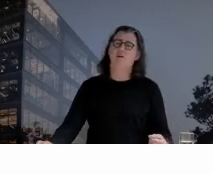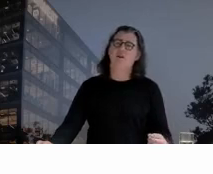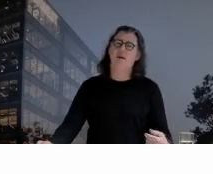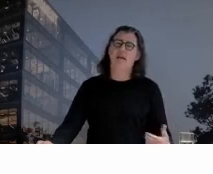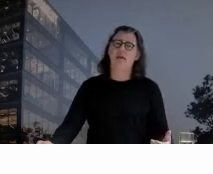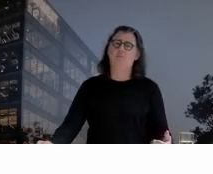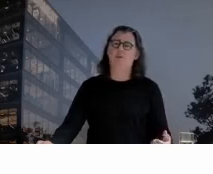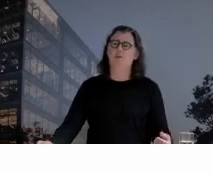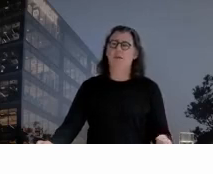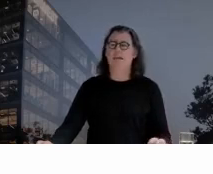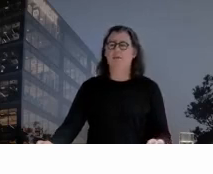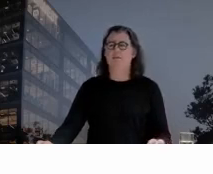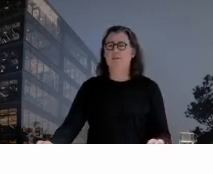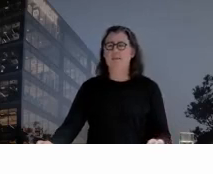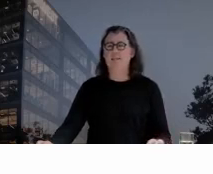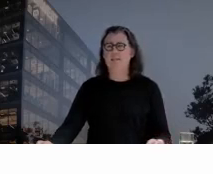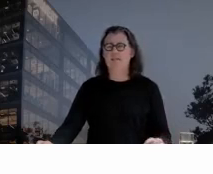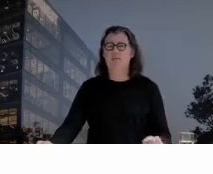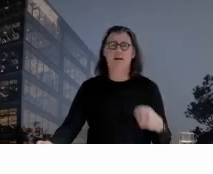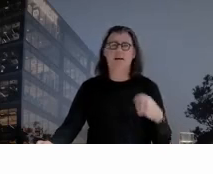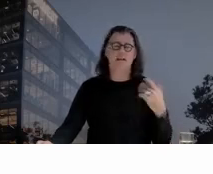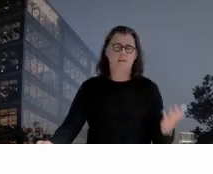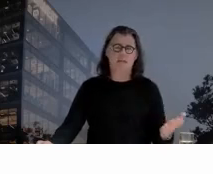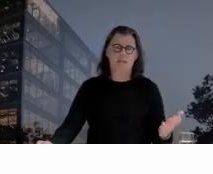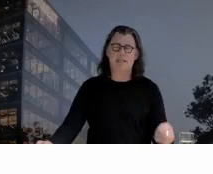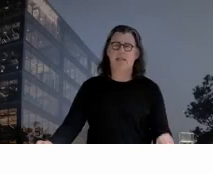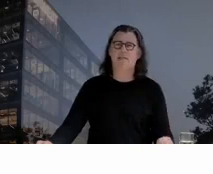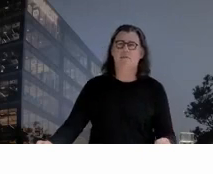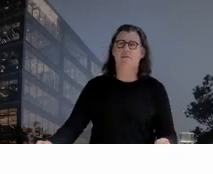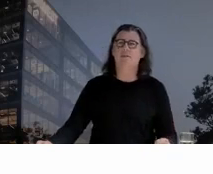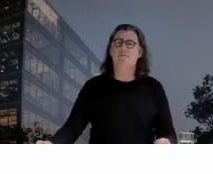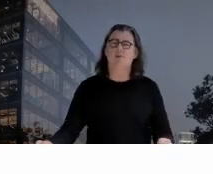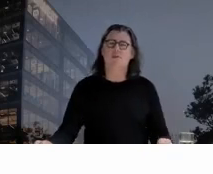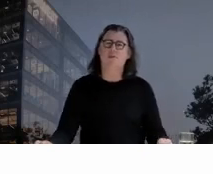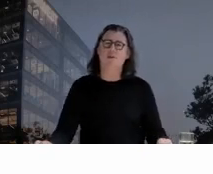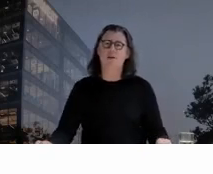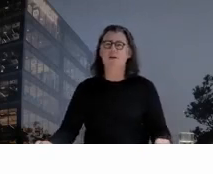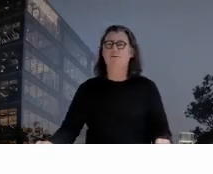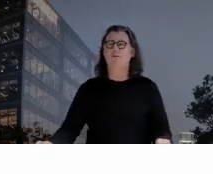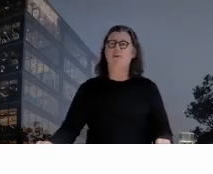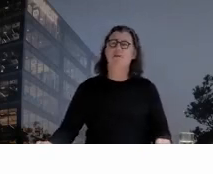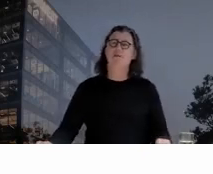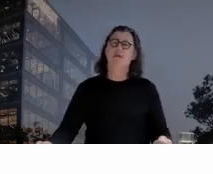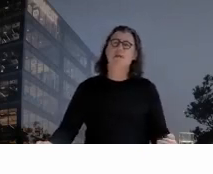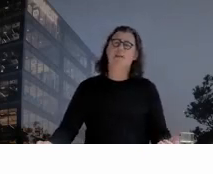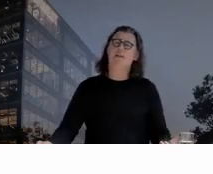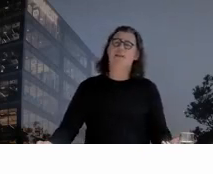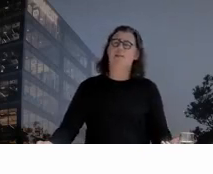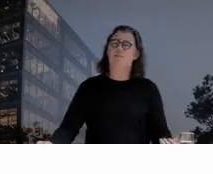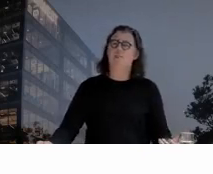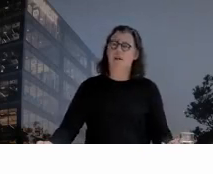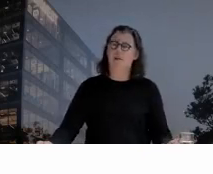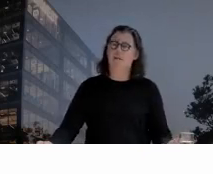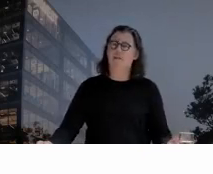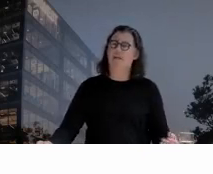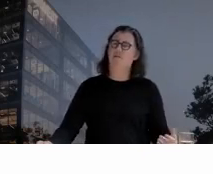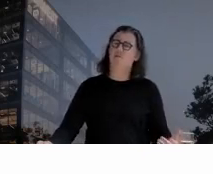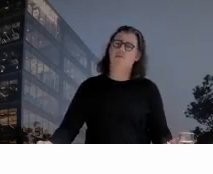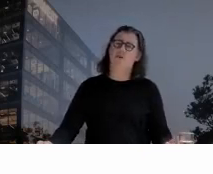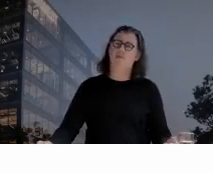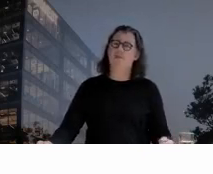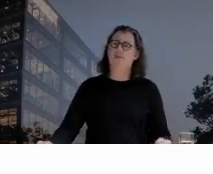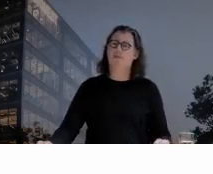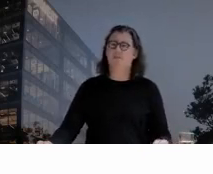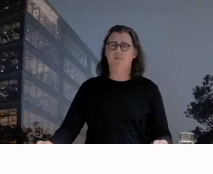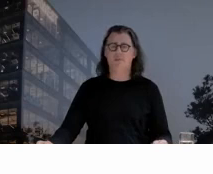a lot of talk about A1 to A3. That's where EPDs like the one Steve talked to earlier focus. That's the product stage